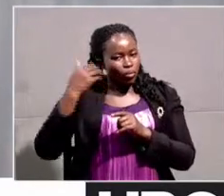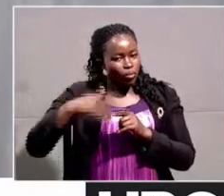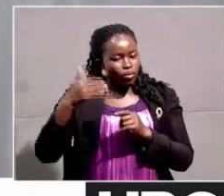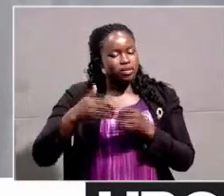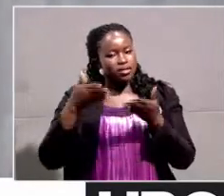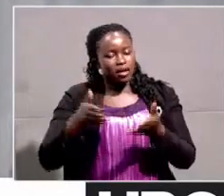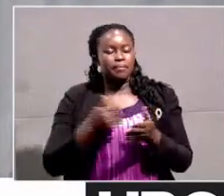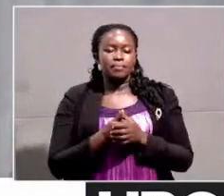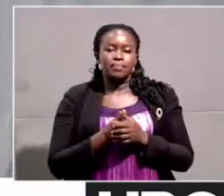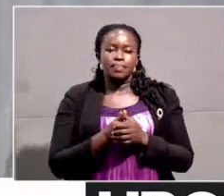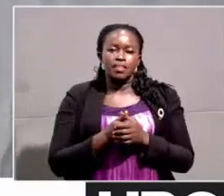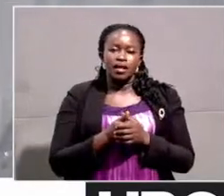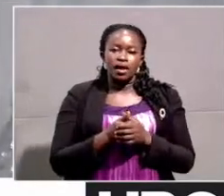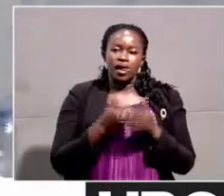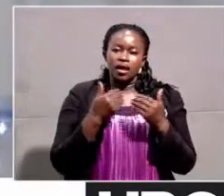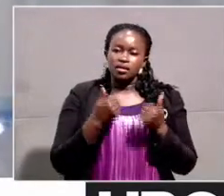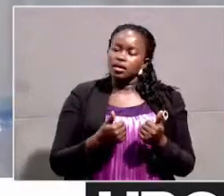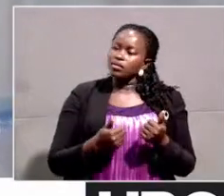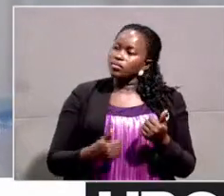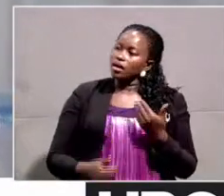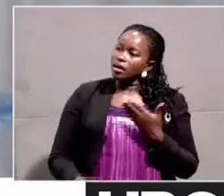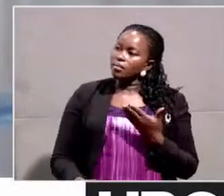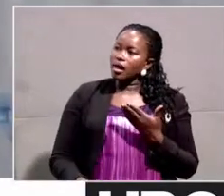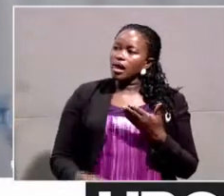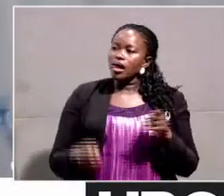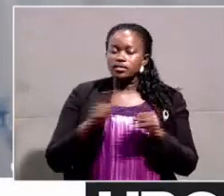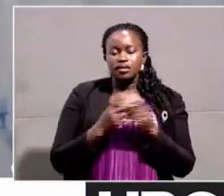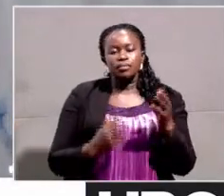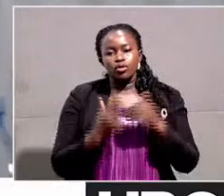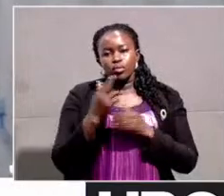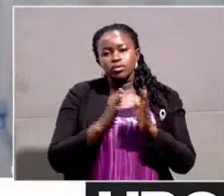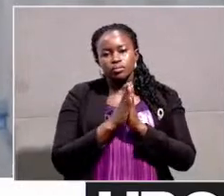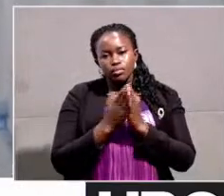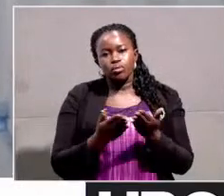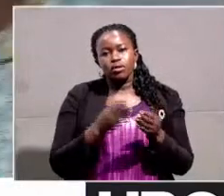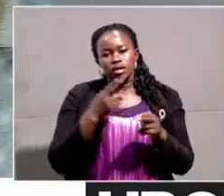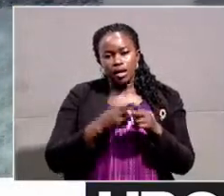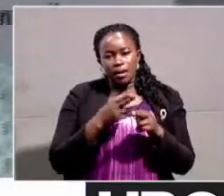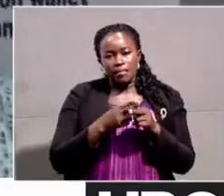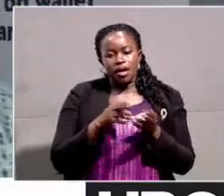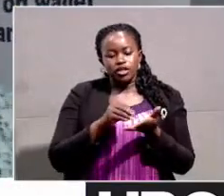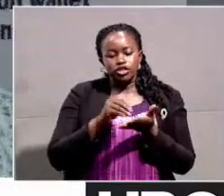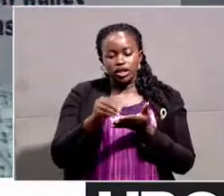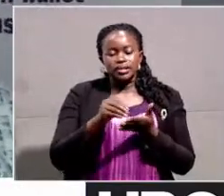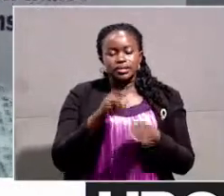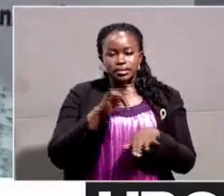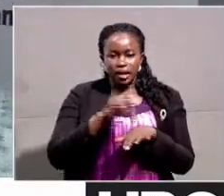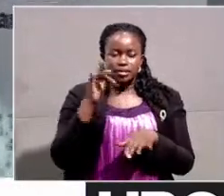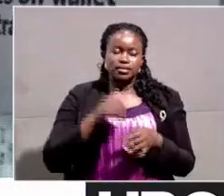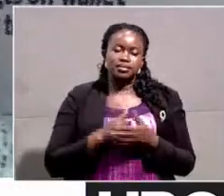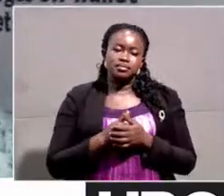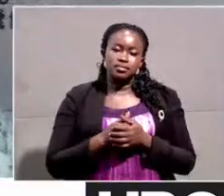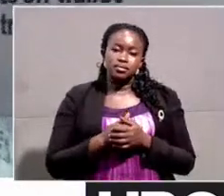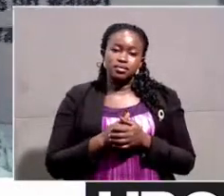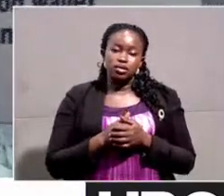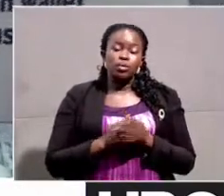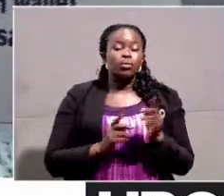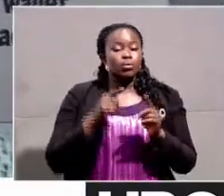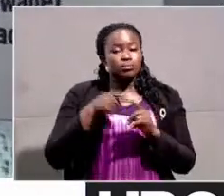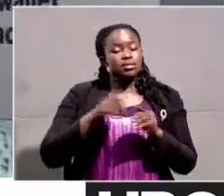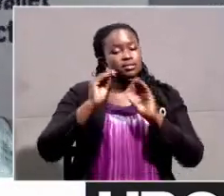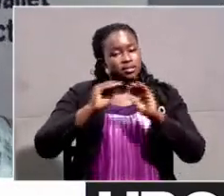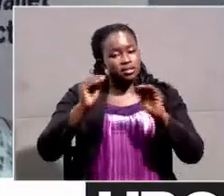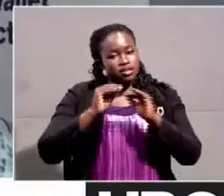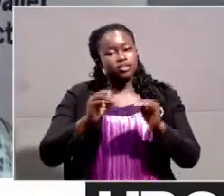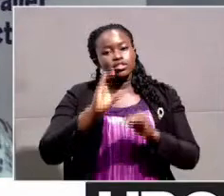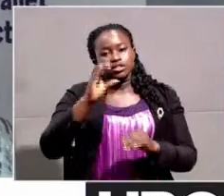organizers, Decode Chess Academy, used the moment to launch a book called The Chess Touch. The Chess Touch is about to educate the chess